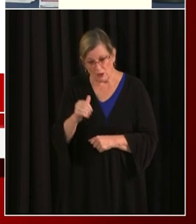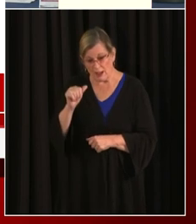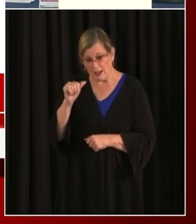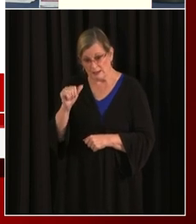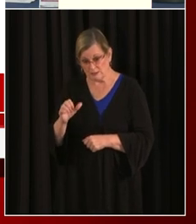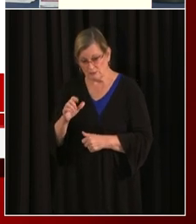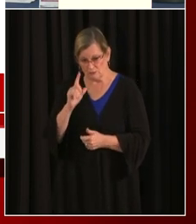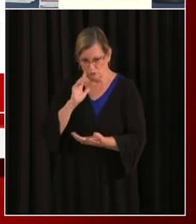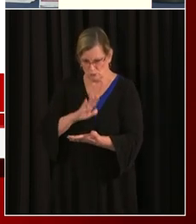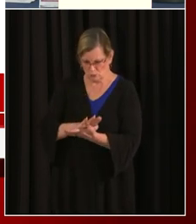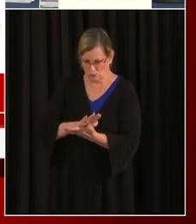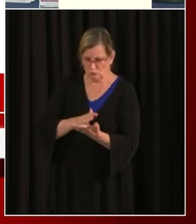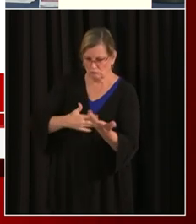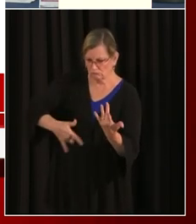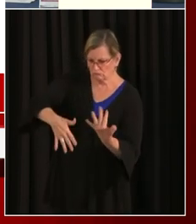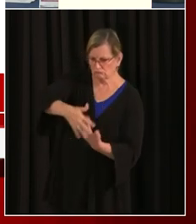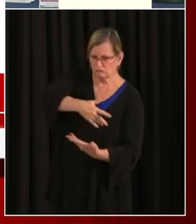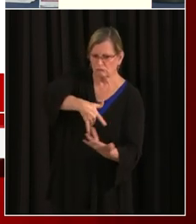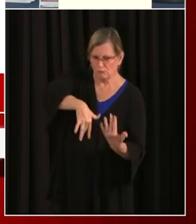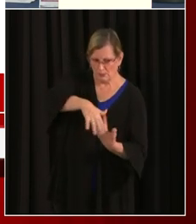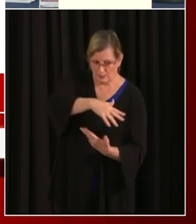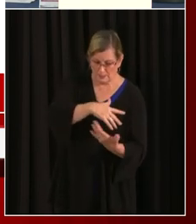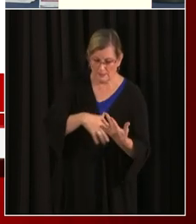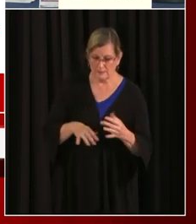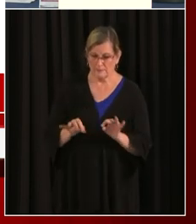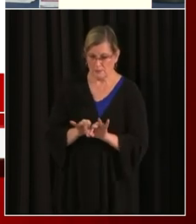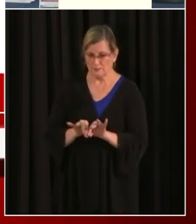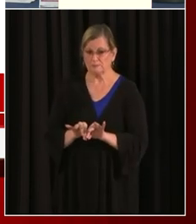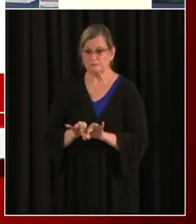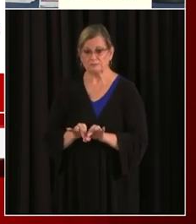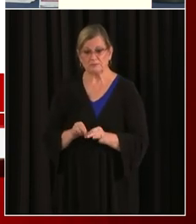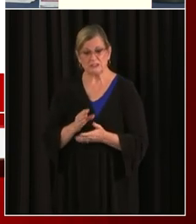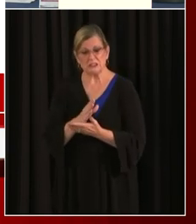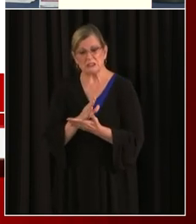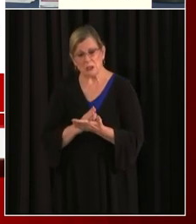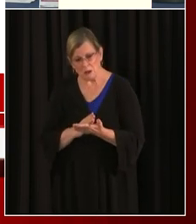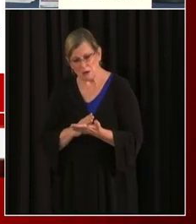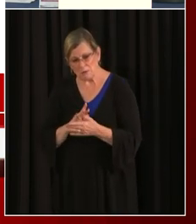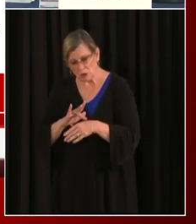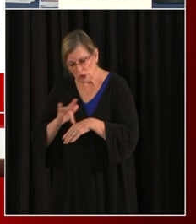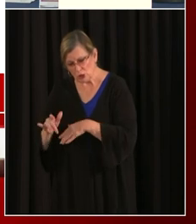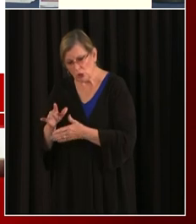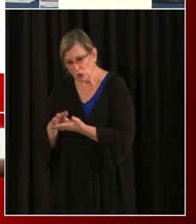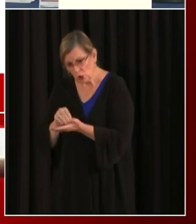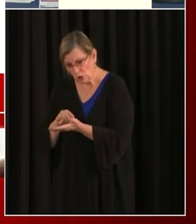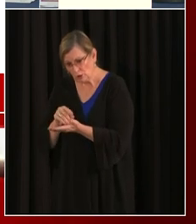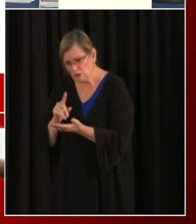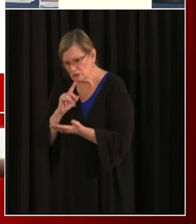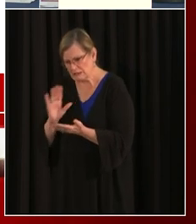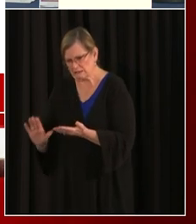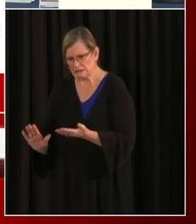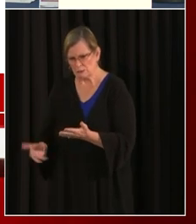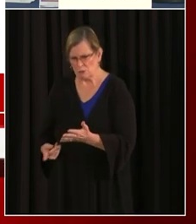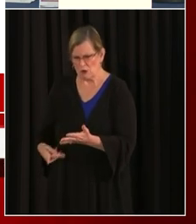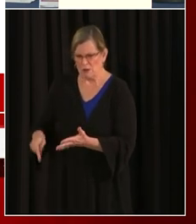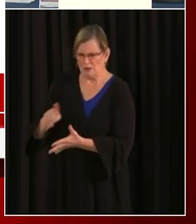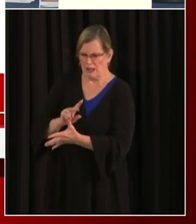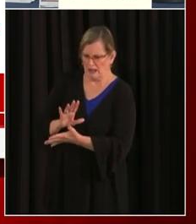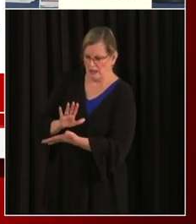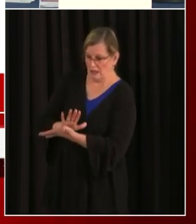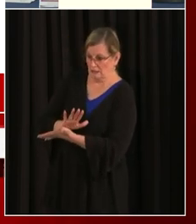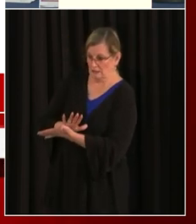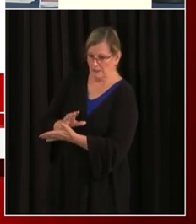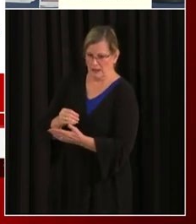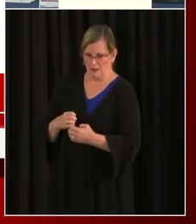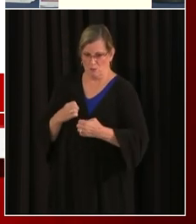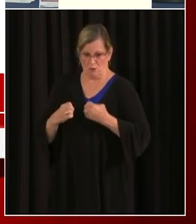knowing that our earliest learners have been prioritized for academic and social emotional support. On the slide, you can